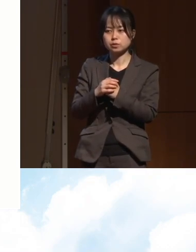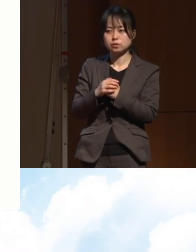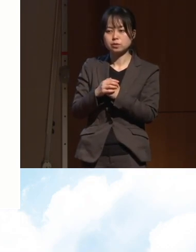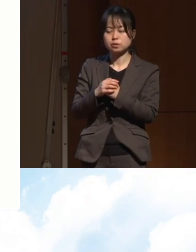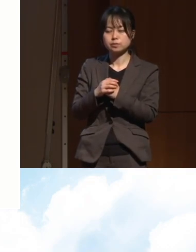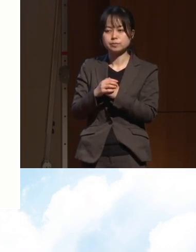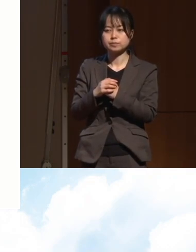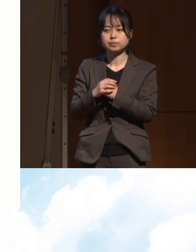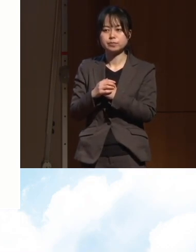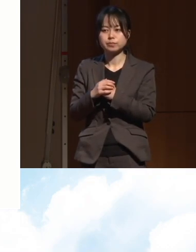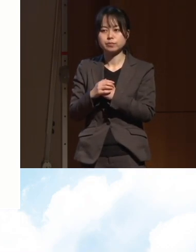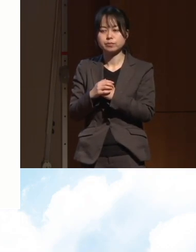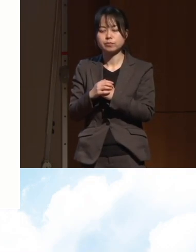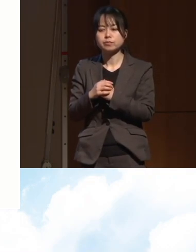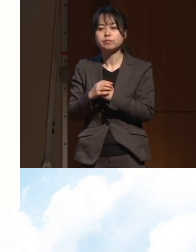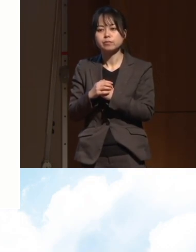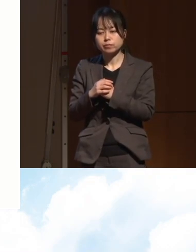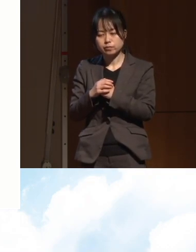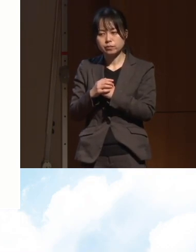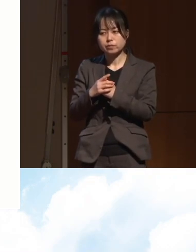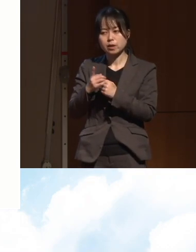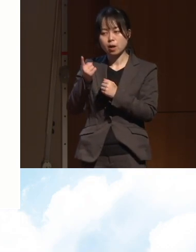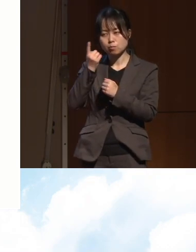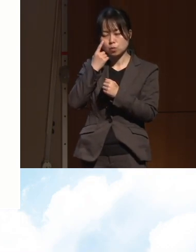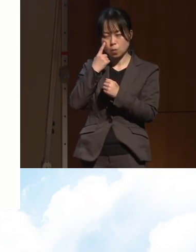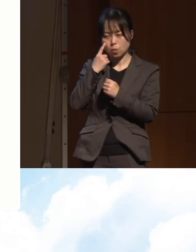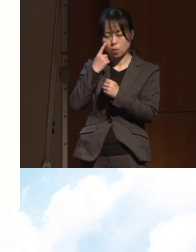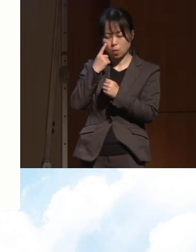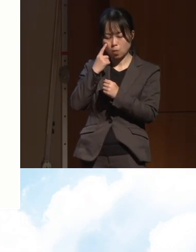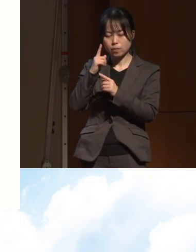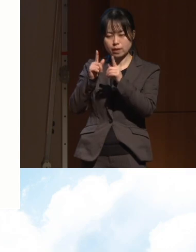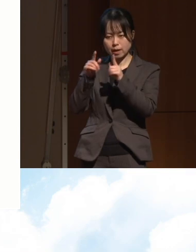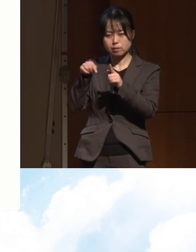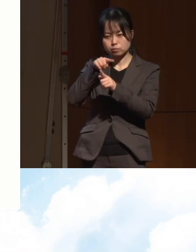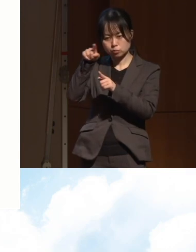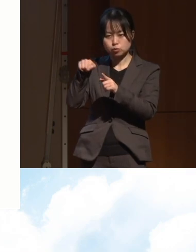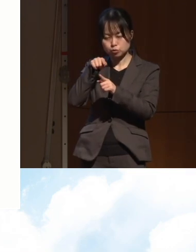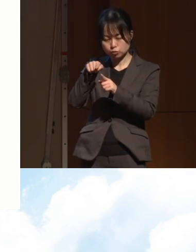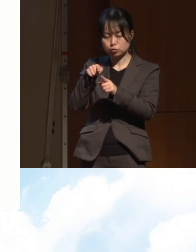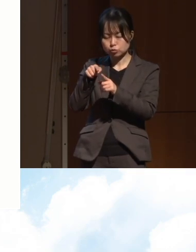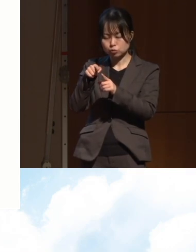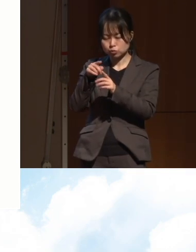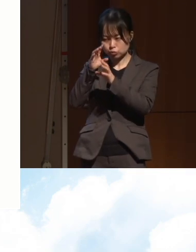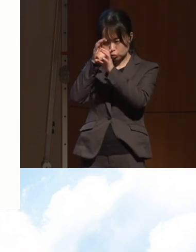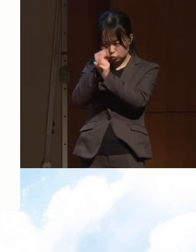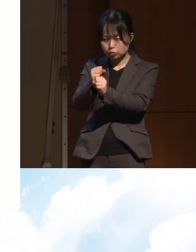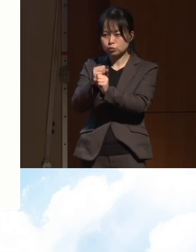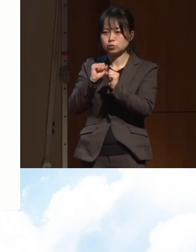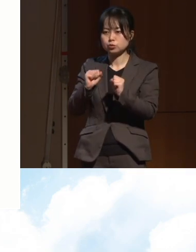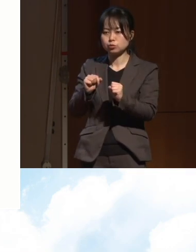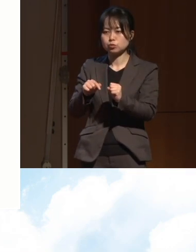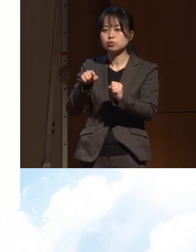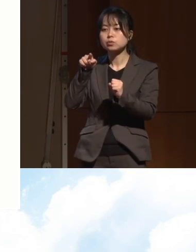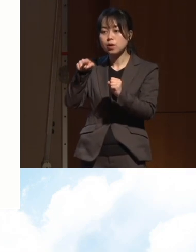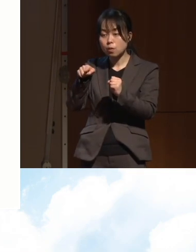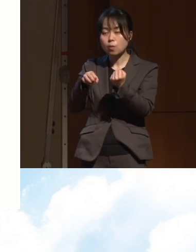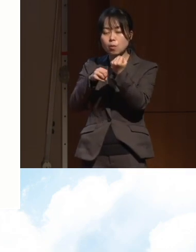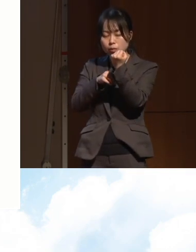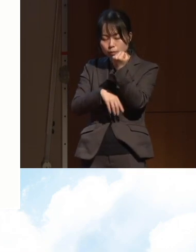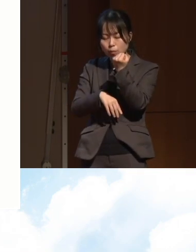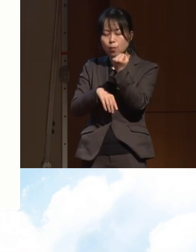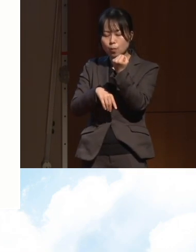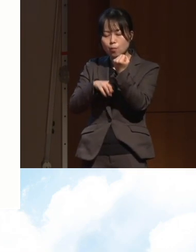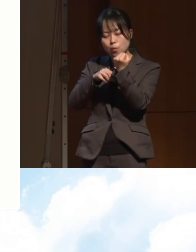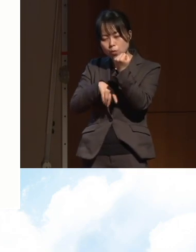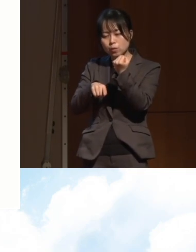on prototype pathogens and using that as a foundation within which you would then need to execute a